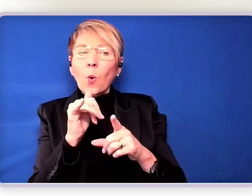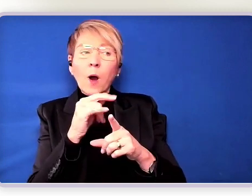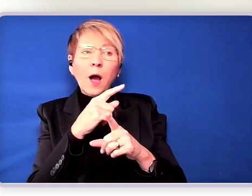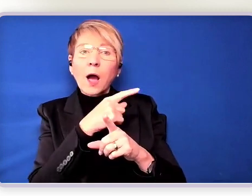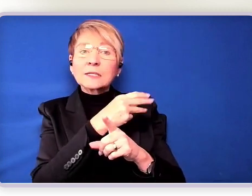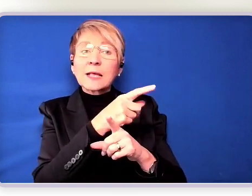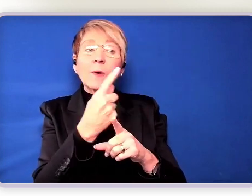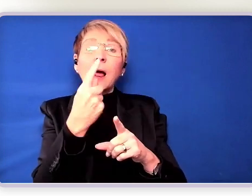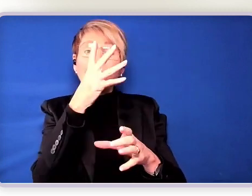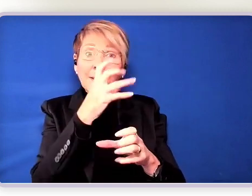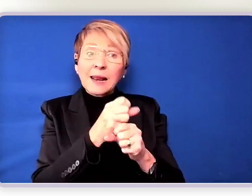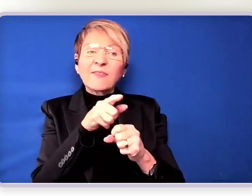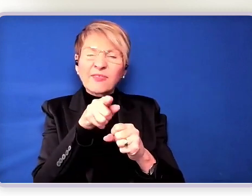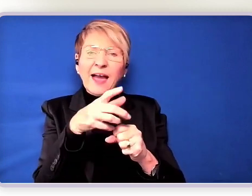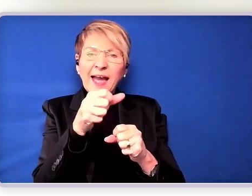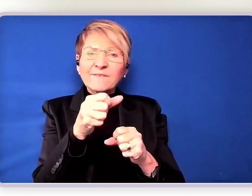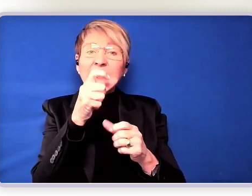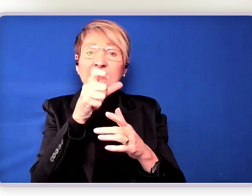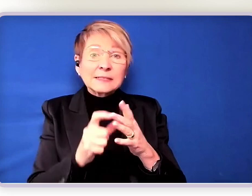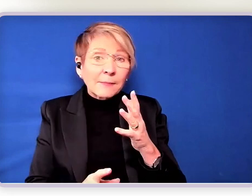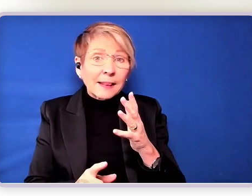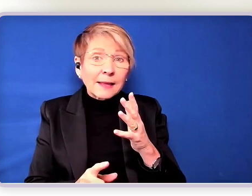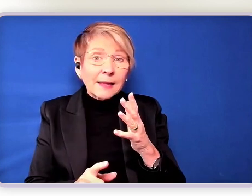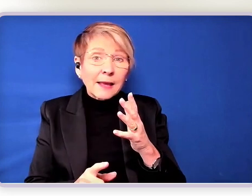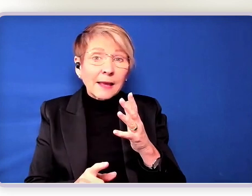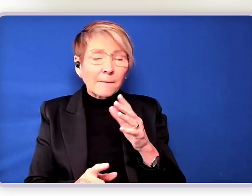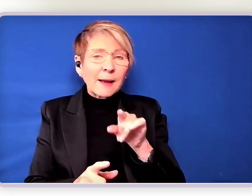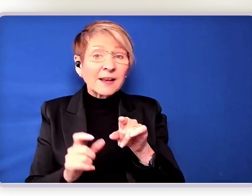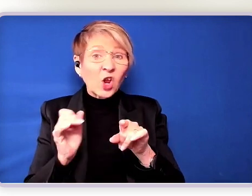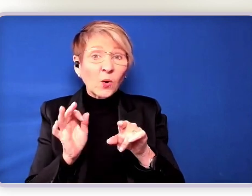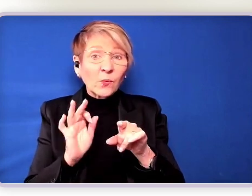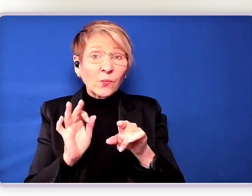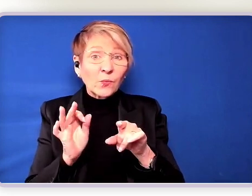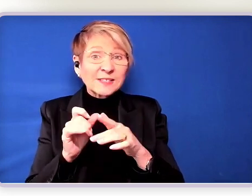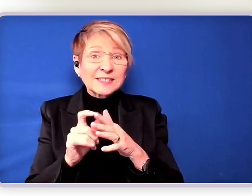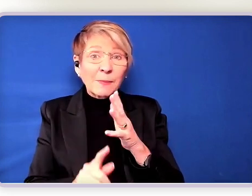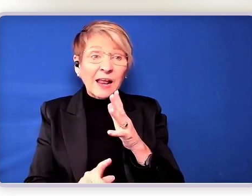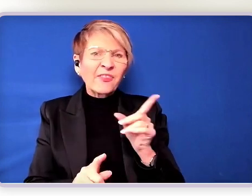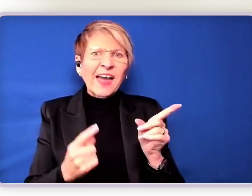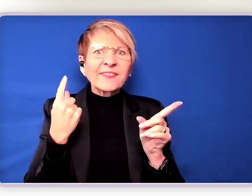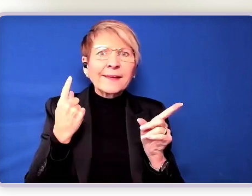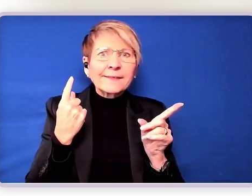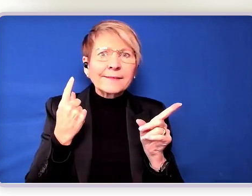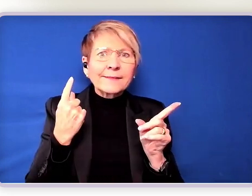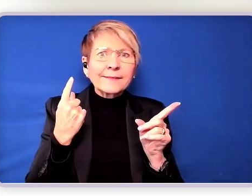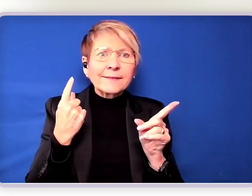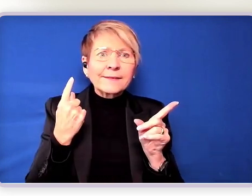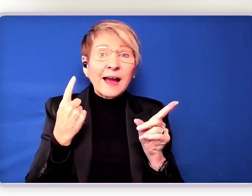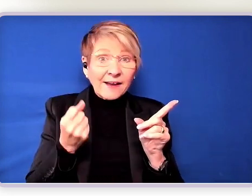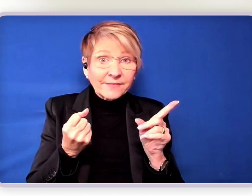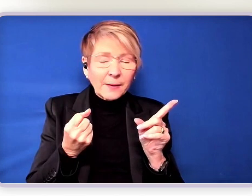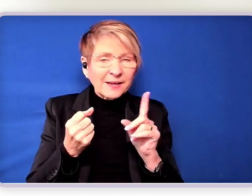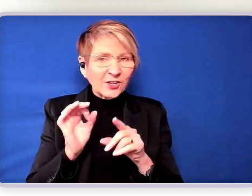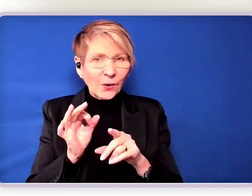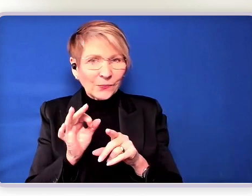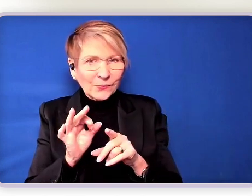client has a disability when perhaps they might not? Now, I know your disability agencies, and so all